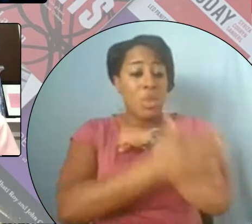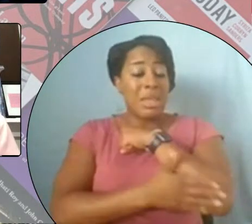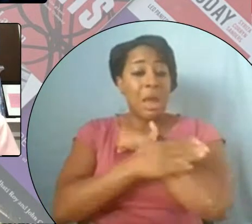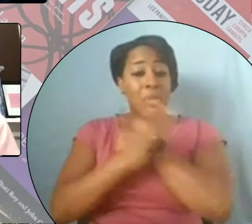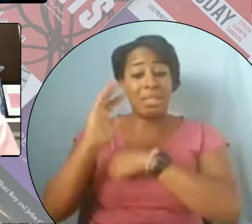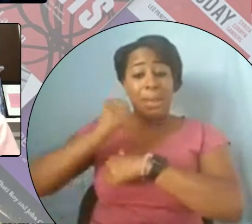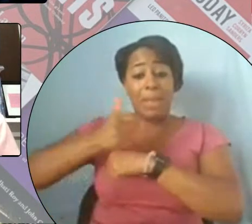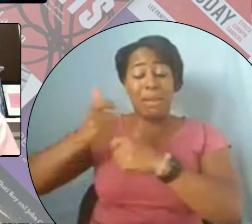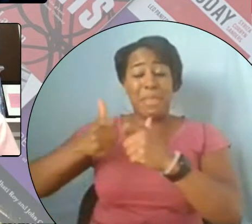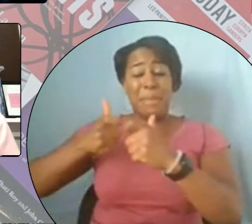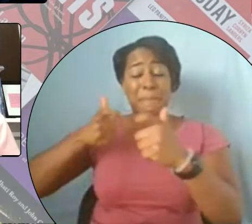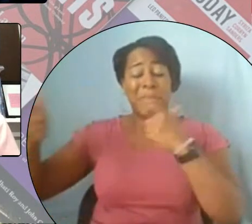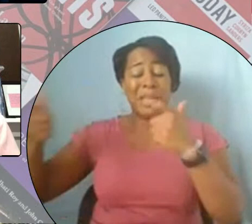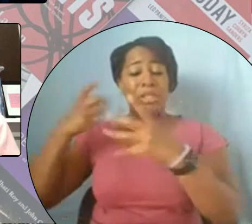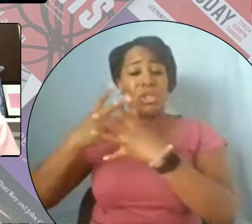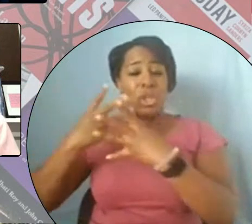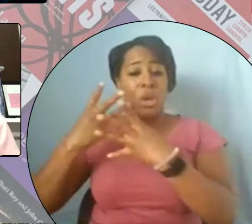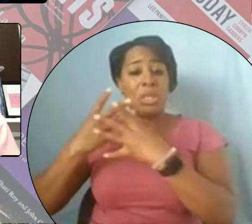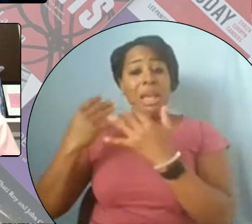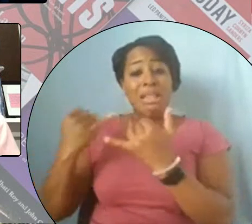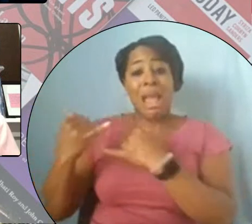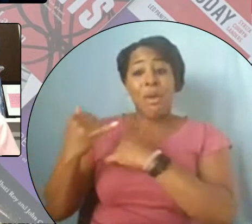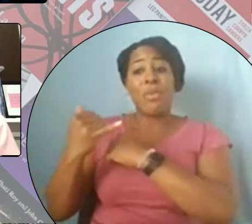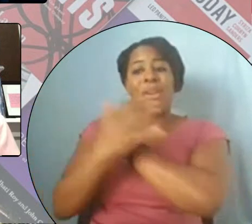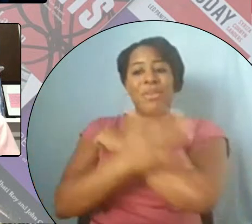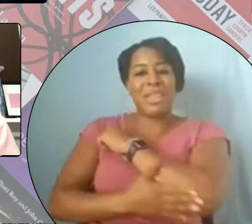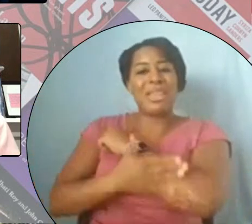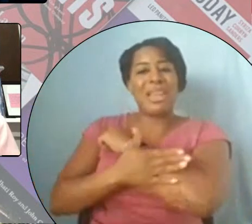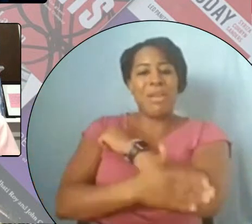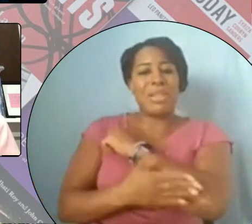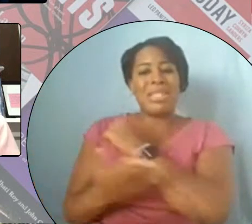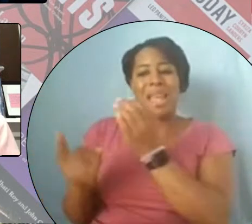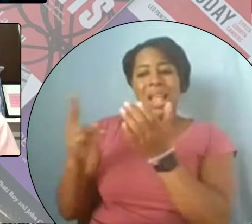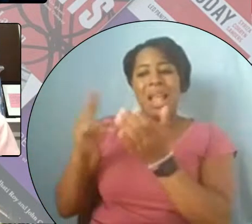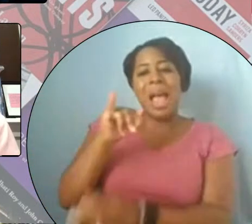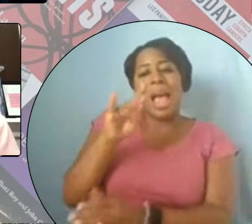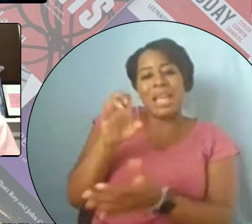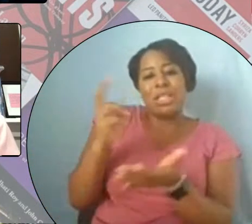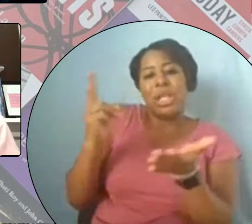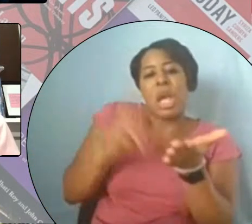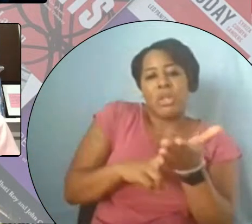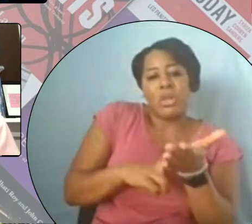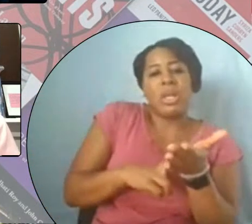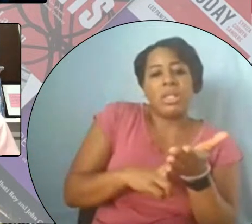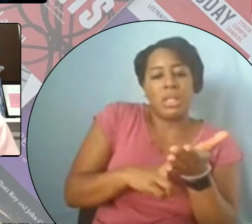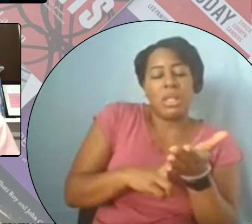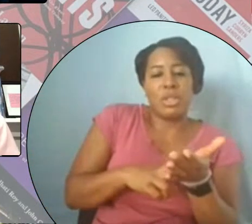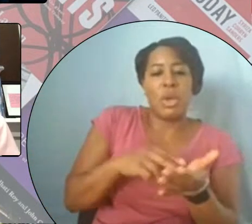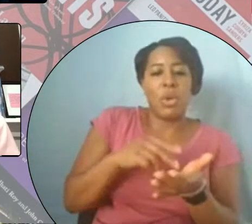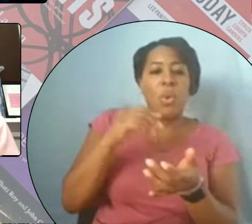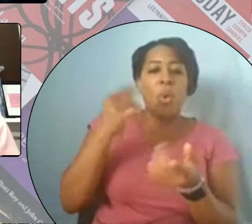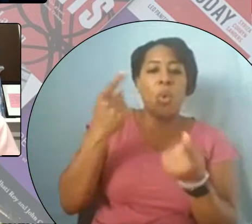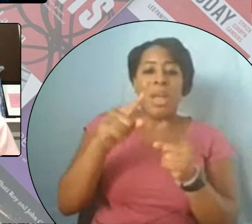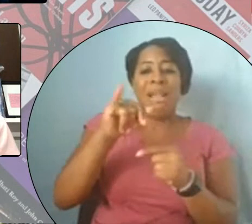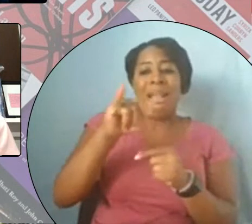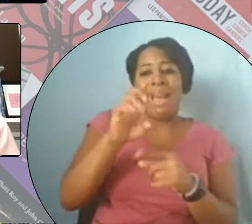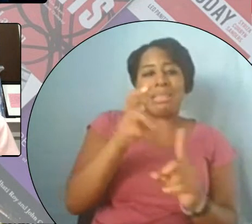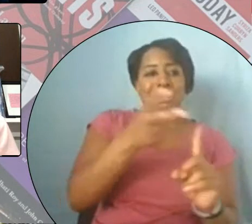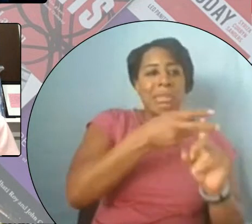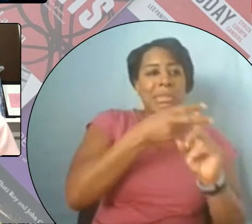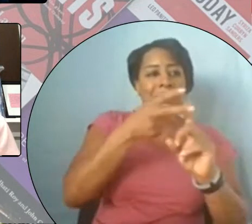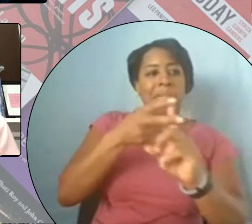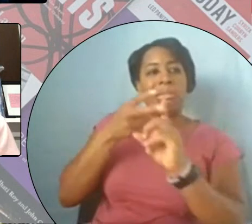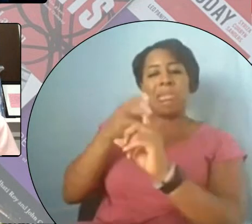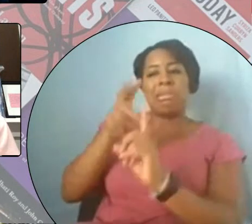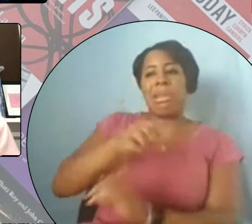are the counties that are now being contracted by ICE to imprison people under ICE custody, right? So immigrant folks are included